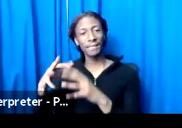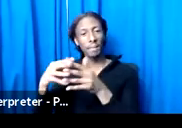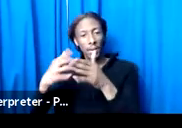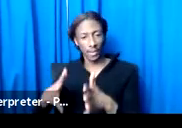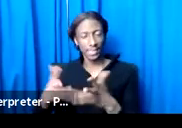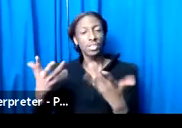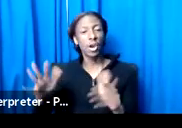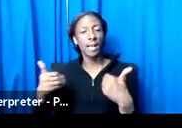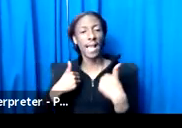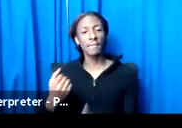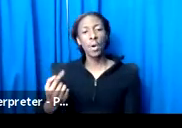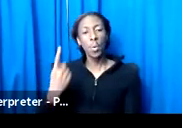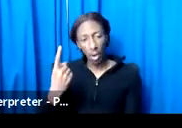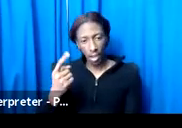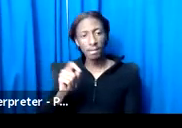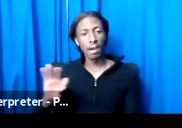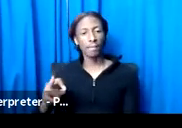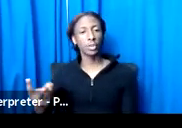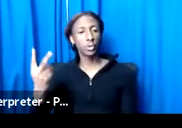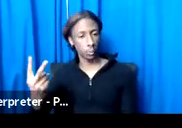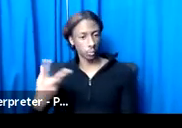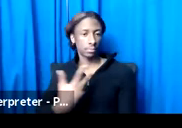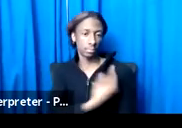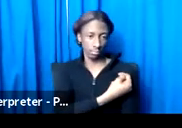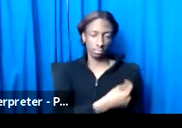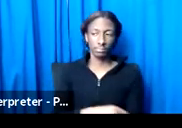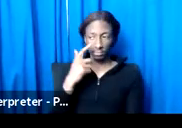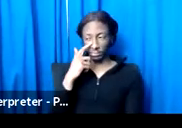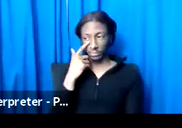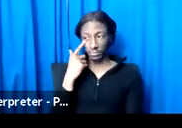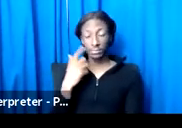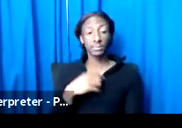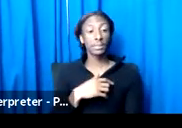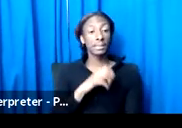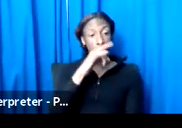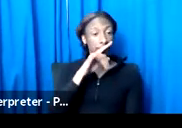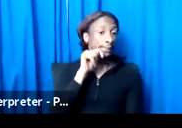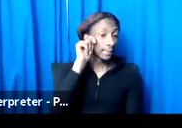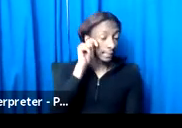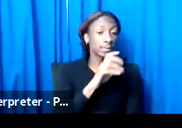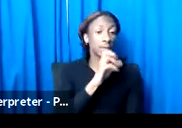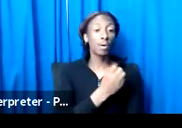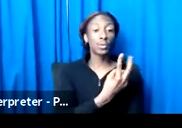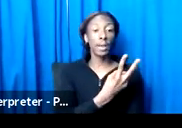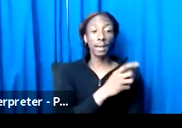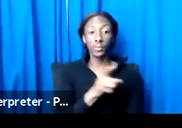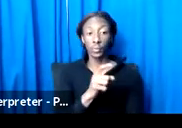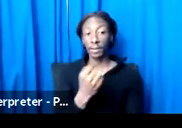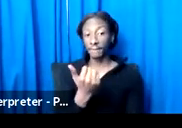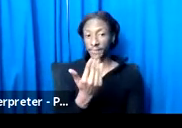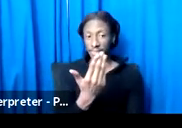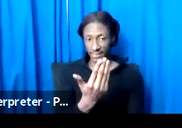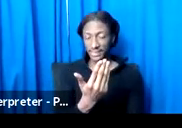least one dose of vaccine. Data for adolescents aged 12 to 15 years is shown